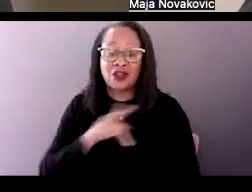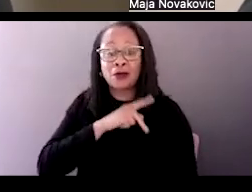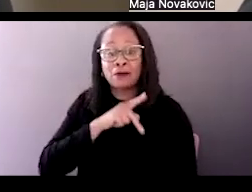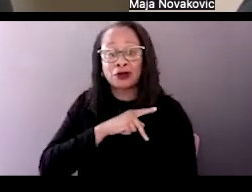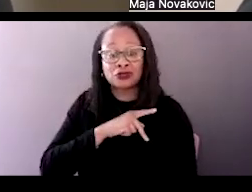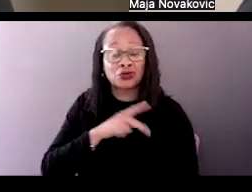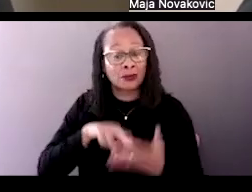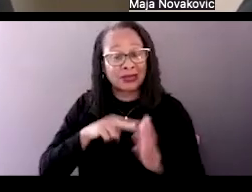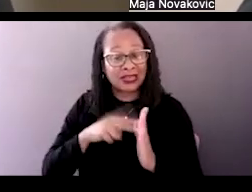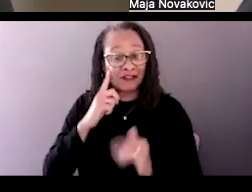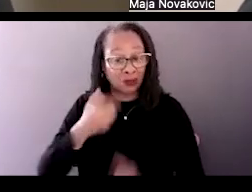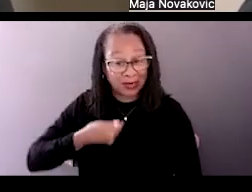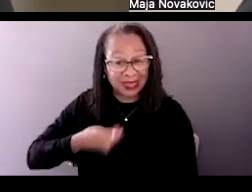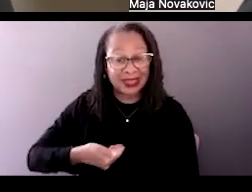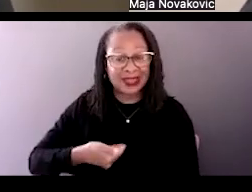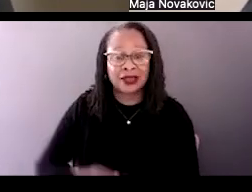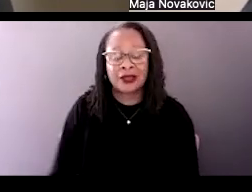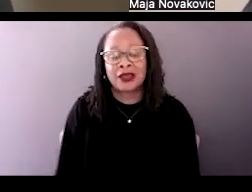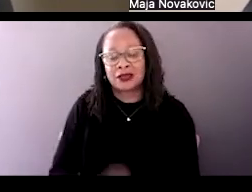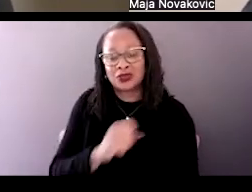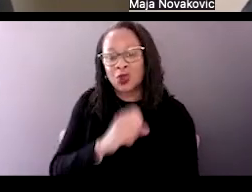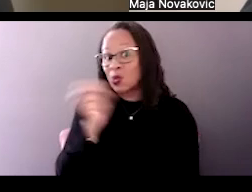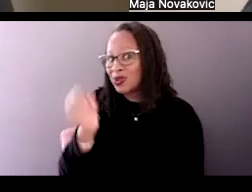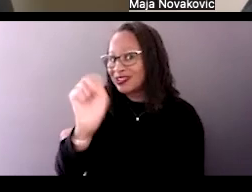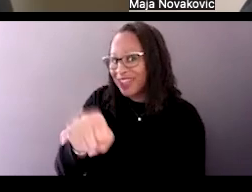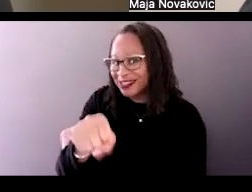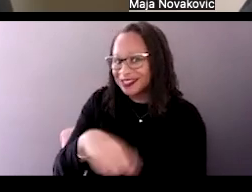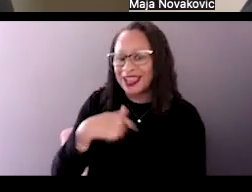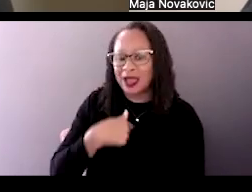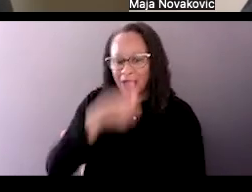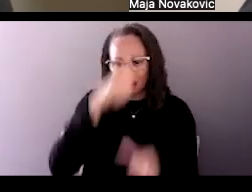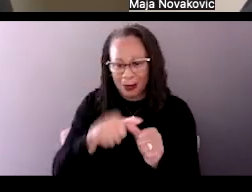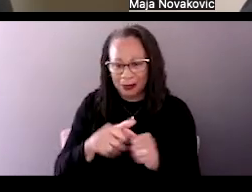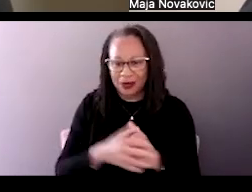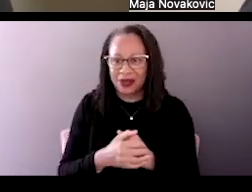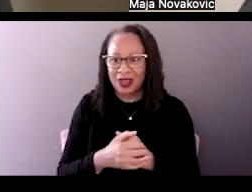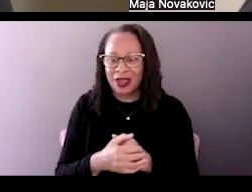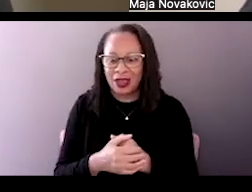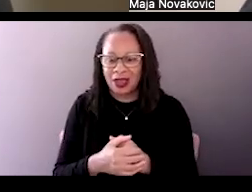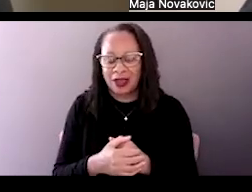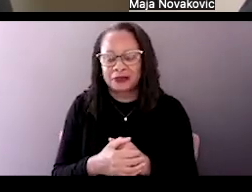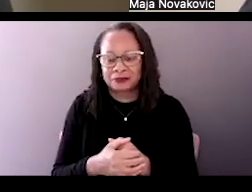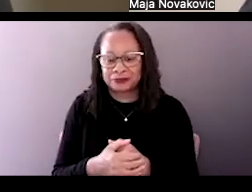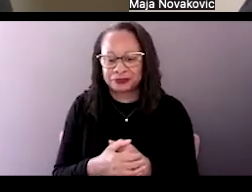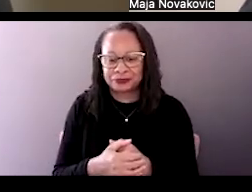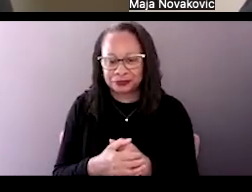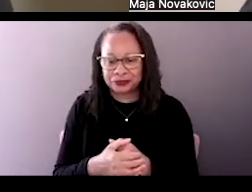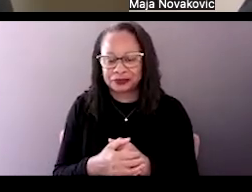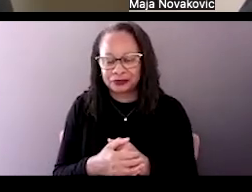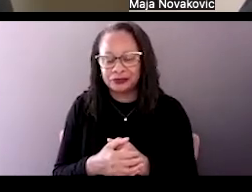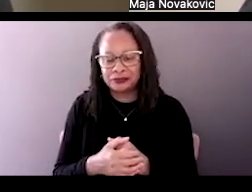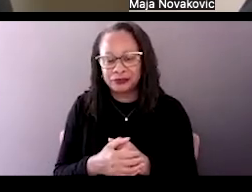me. So yes, I remembered and wrote down how